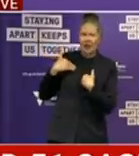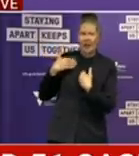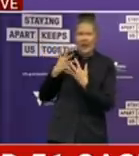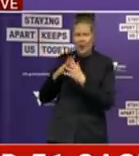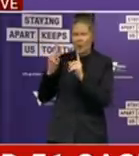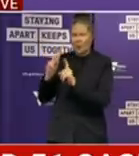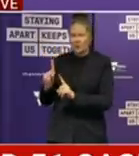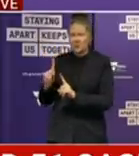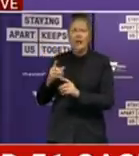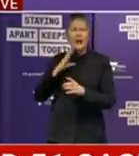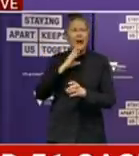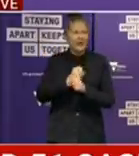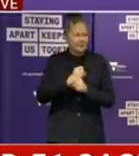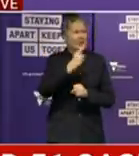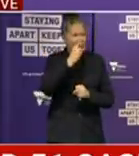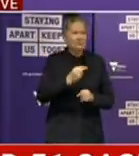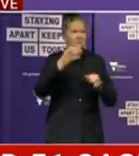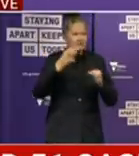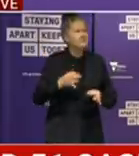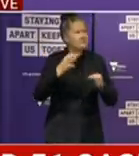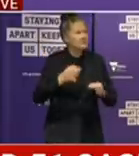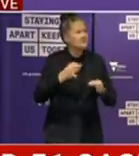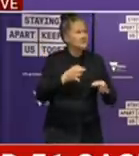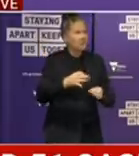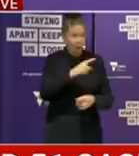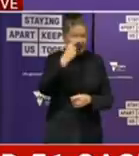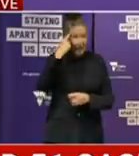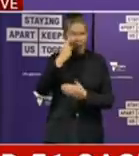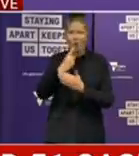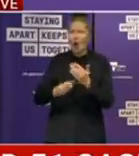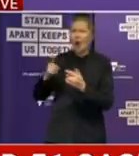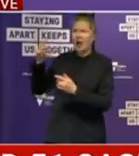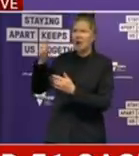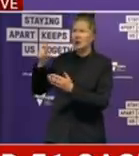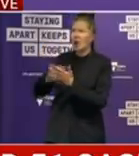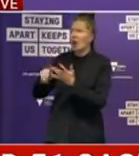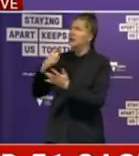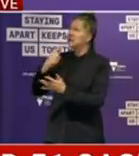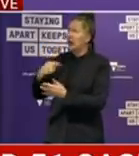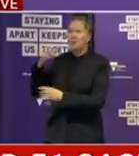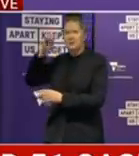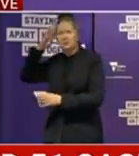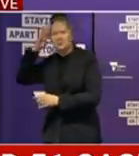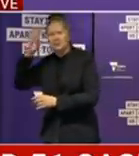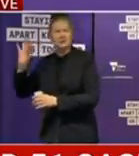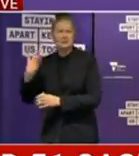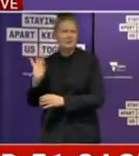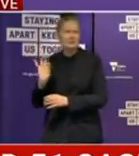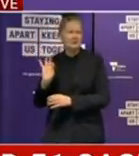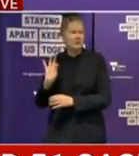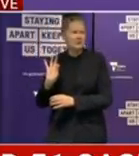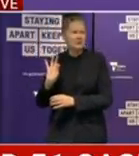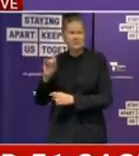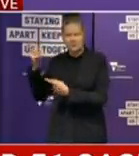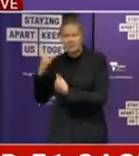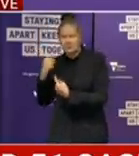government can't do anything whatsoever unless the Chief Health Officer provides it in detailed advice, that doesn't make any sense. And that doesn't operate,